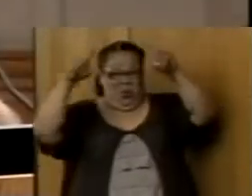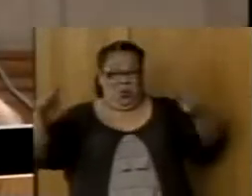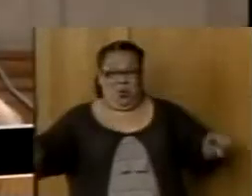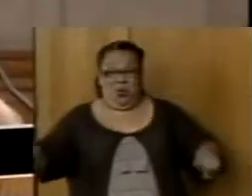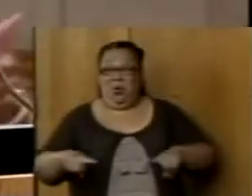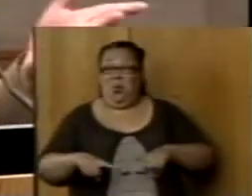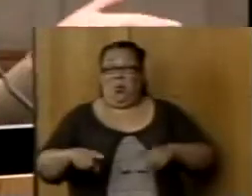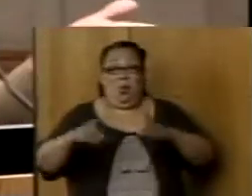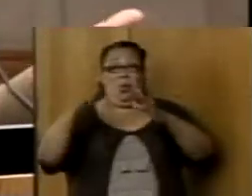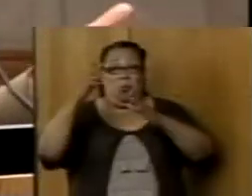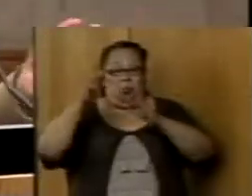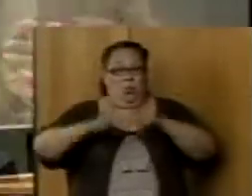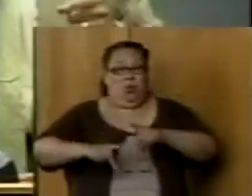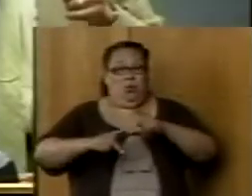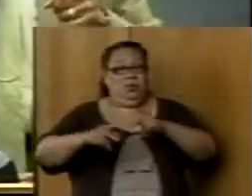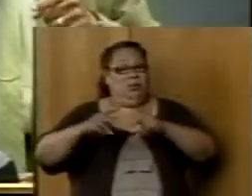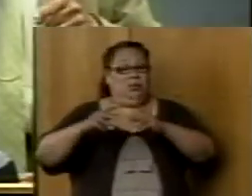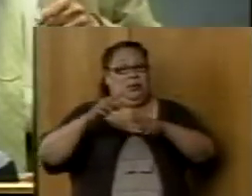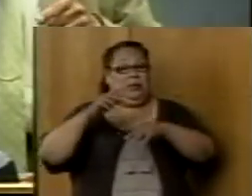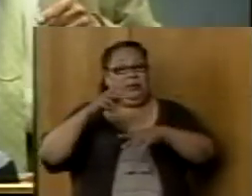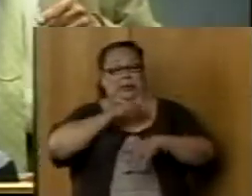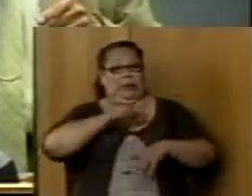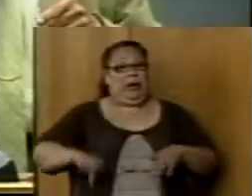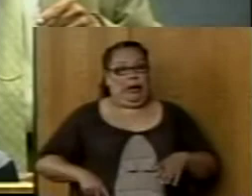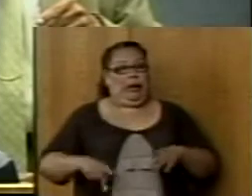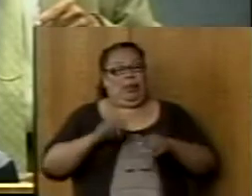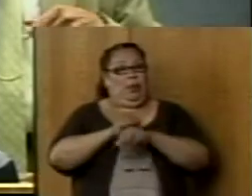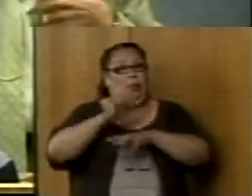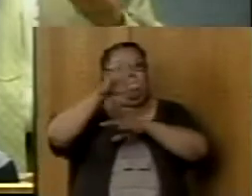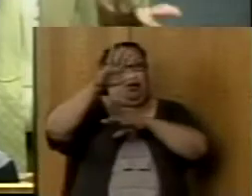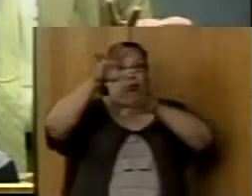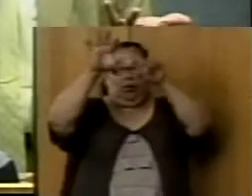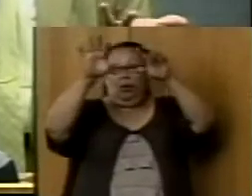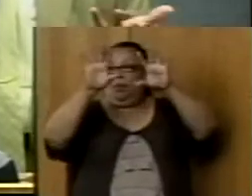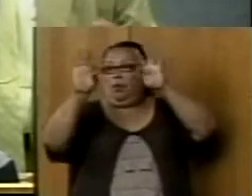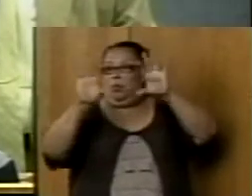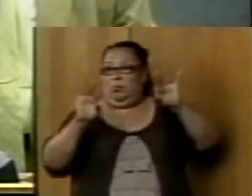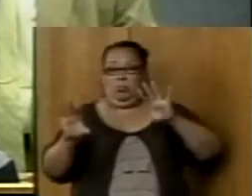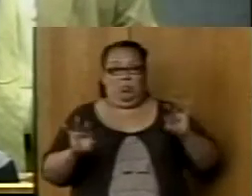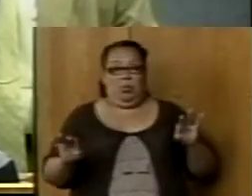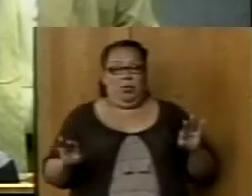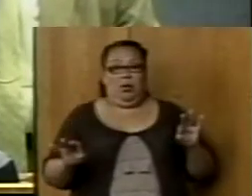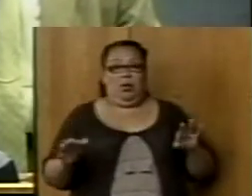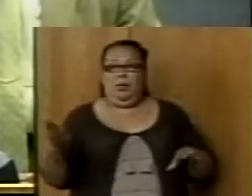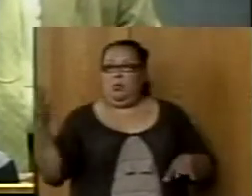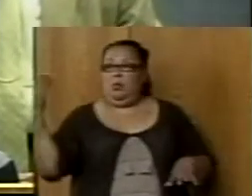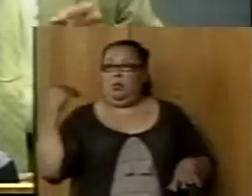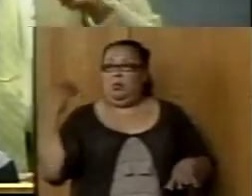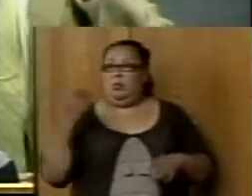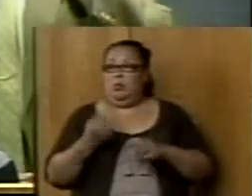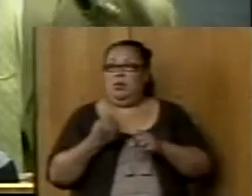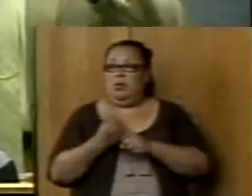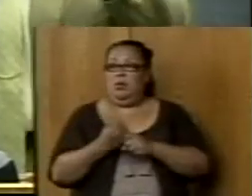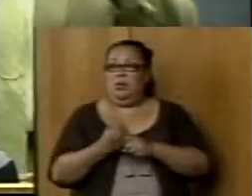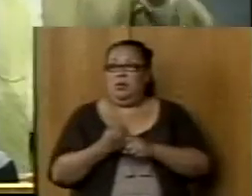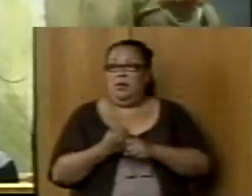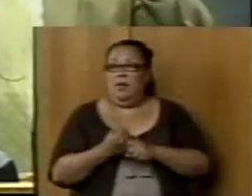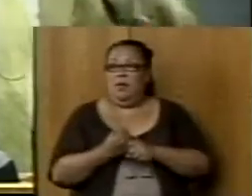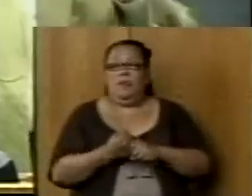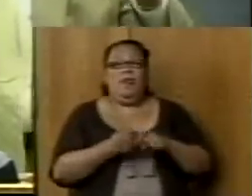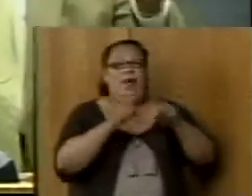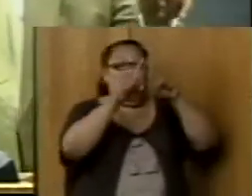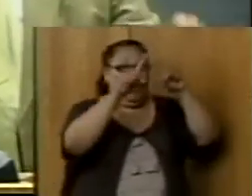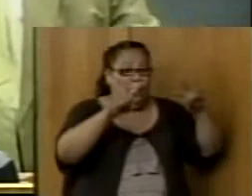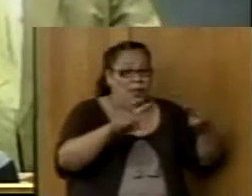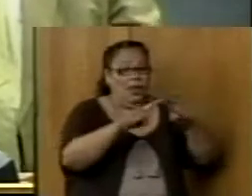had one person at the top, the king of the mountain, if you will, and they would pick any route that they wanted, including the one that they had the prior year. This time we have a lot